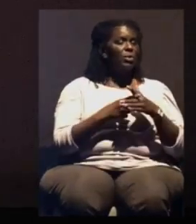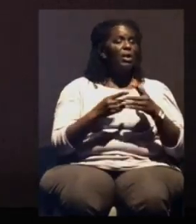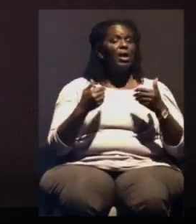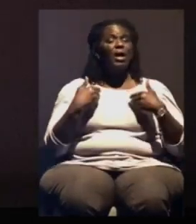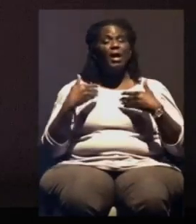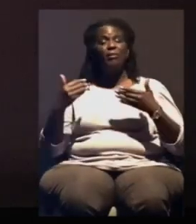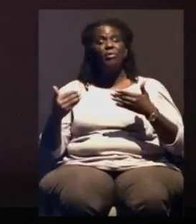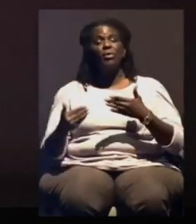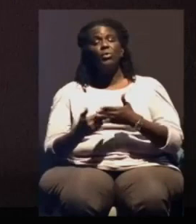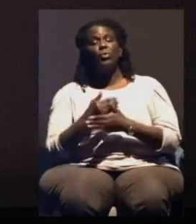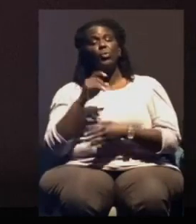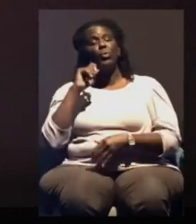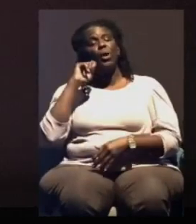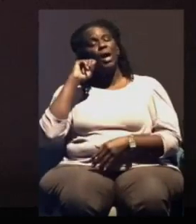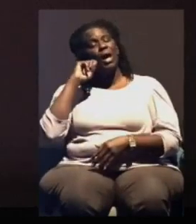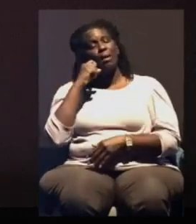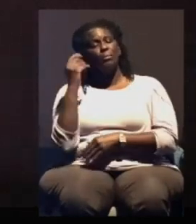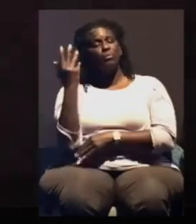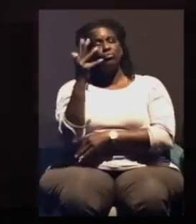new apple trees.